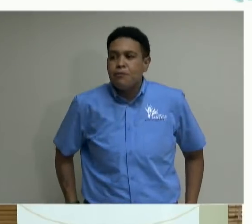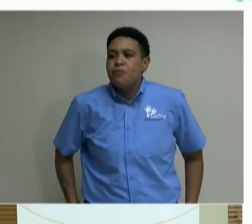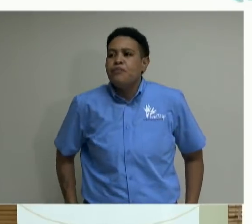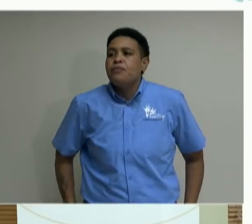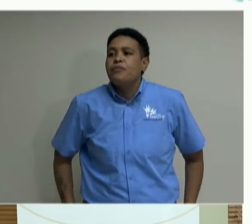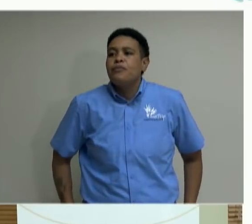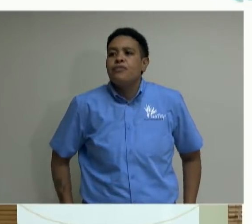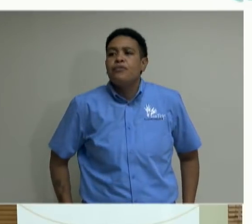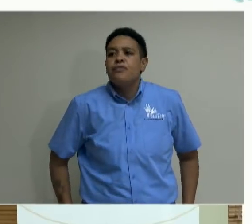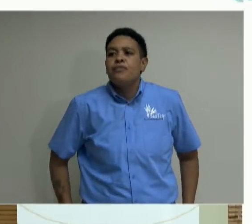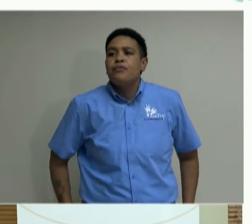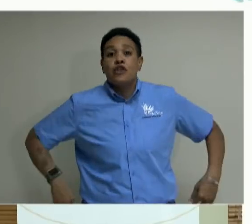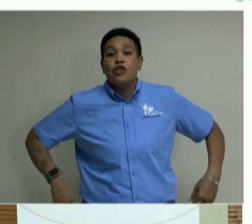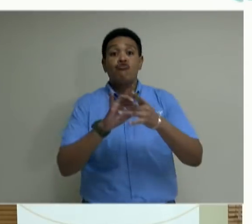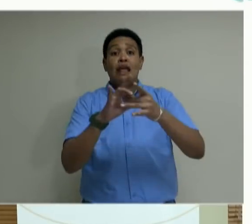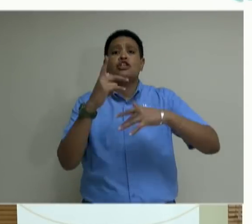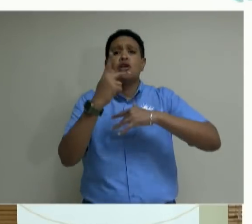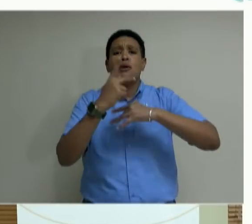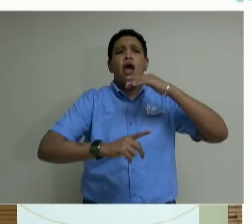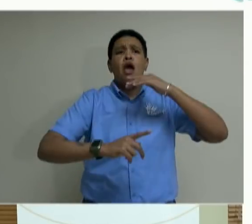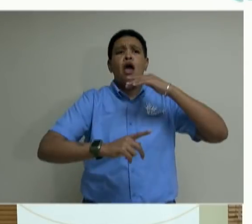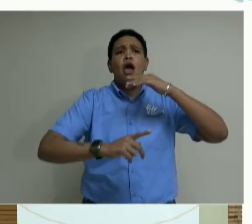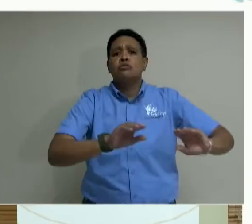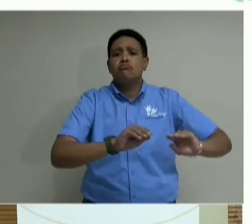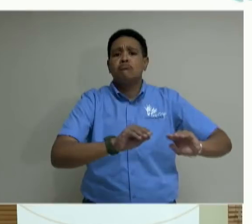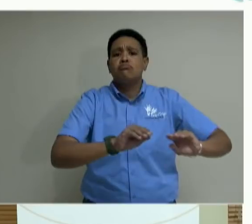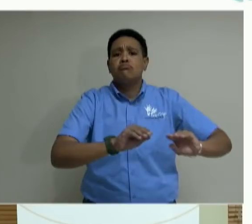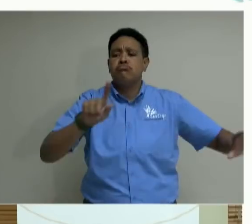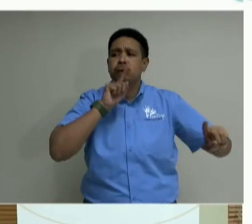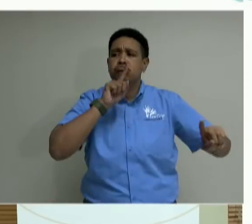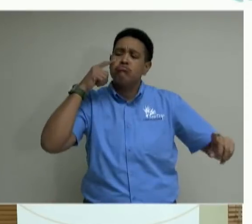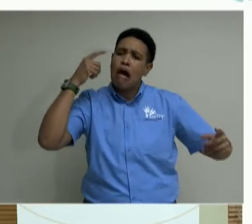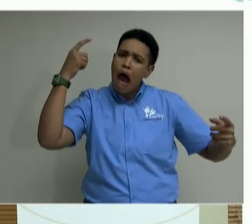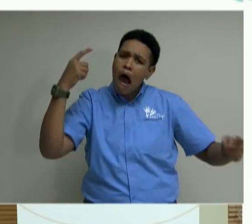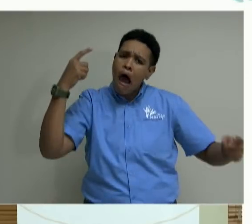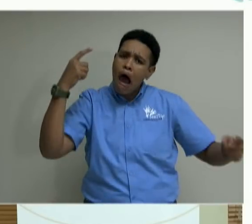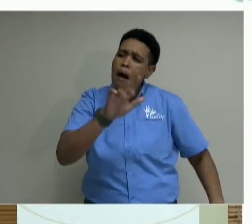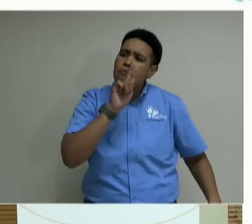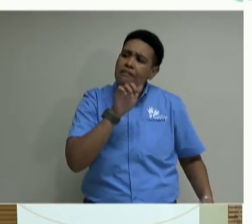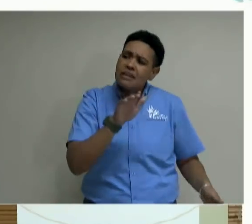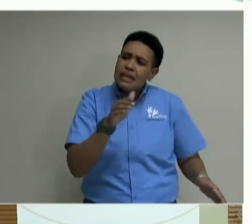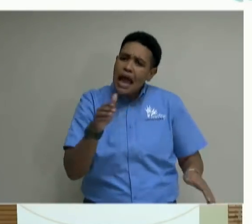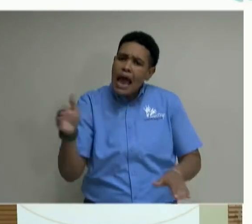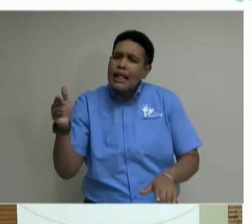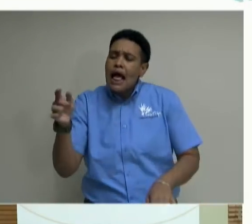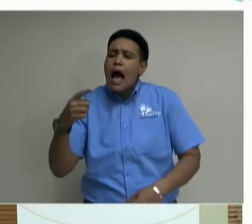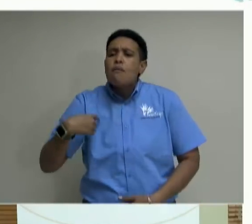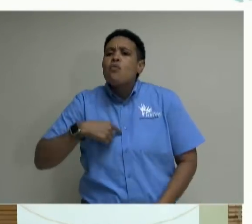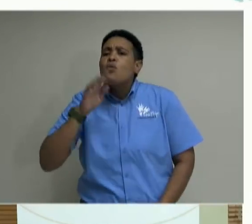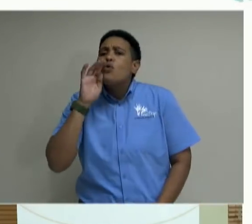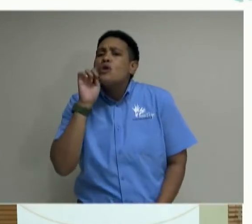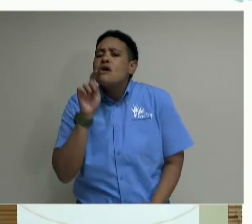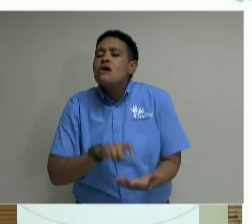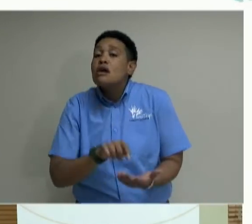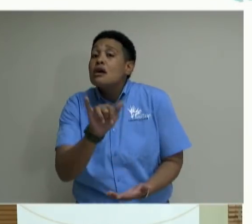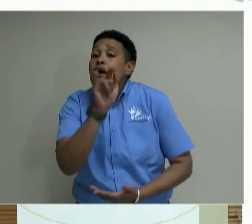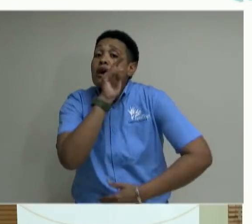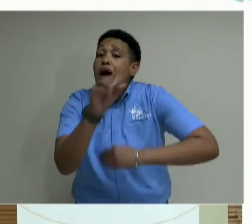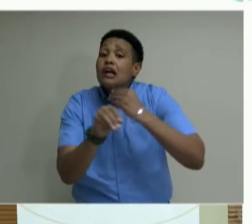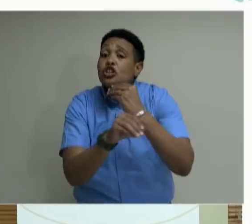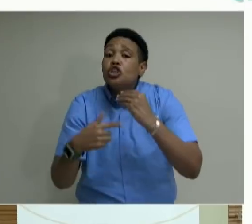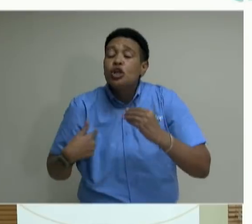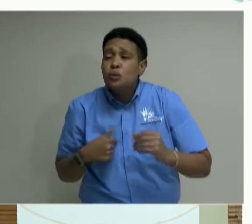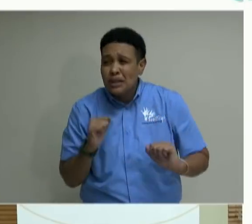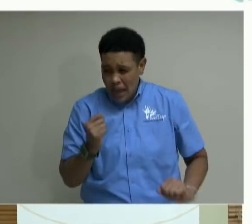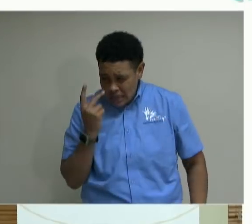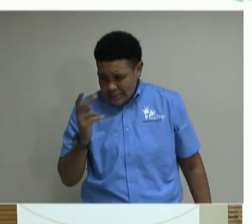In terms of the parish distribution of the deaths, we would notice that also we